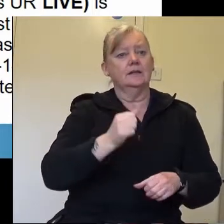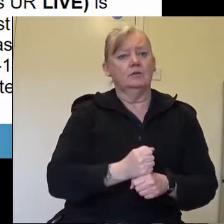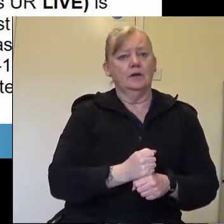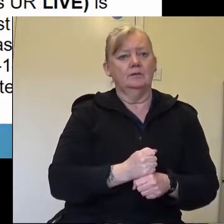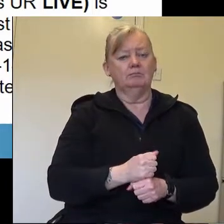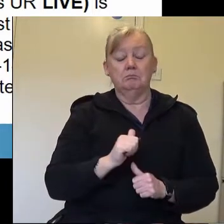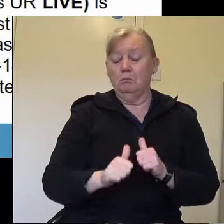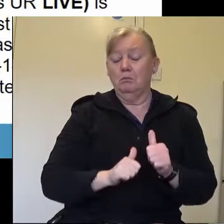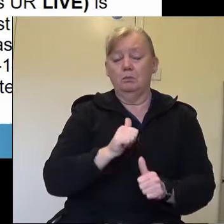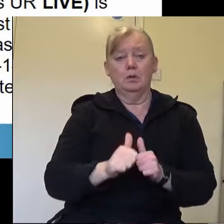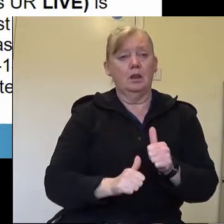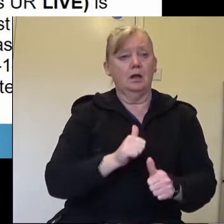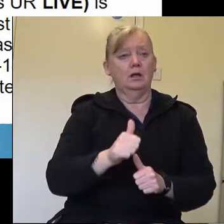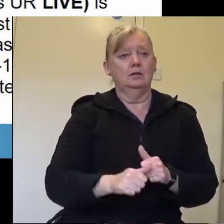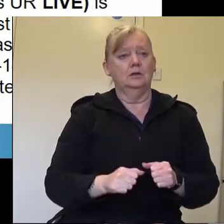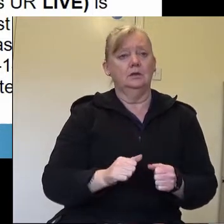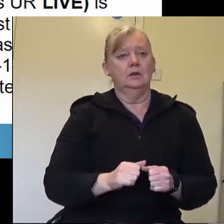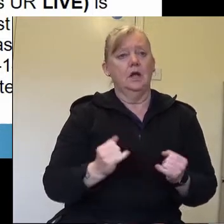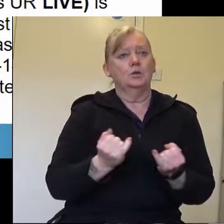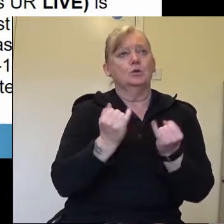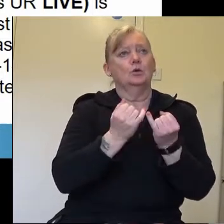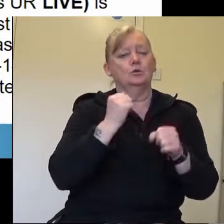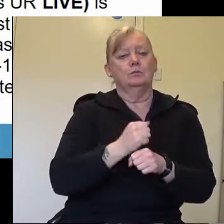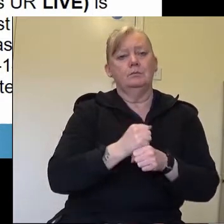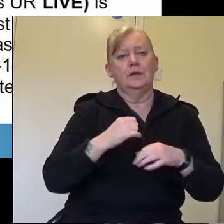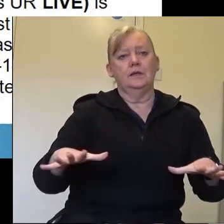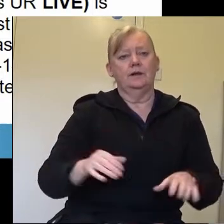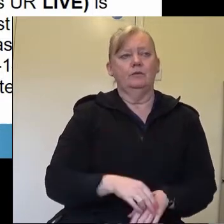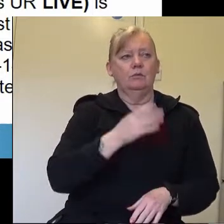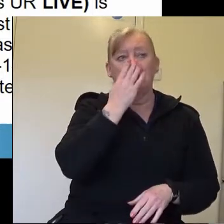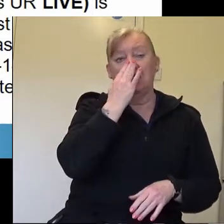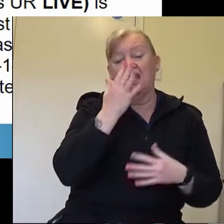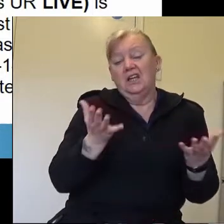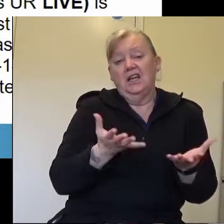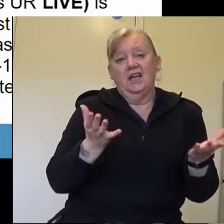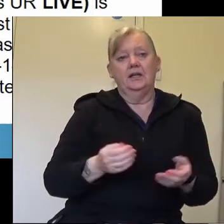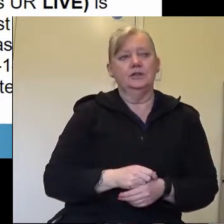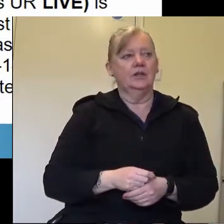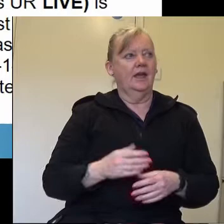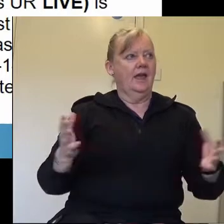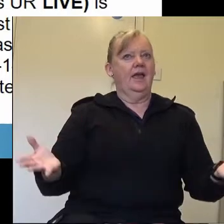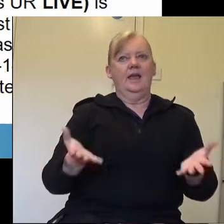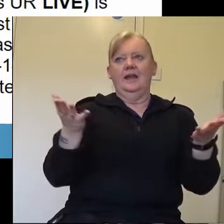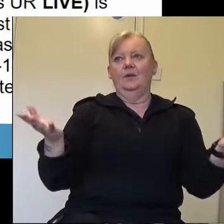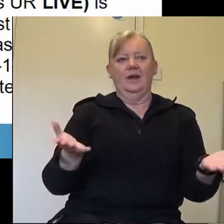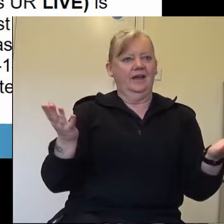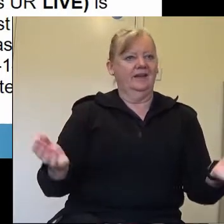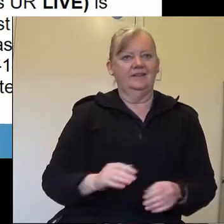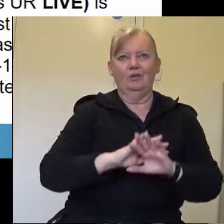Instagram, I think it's the most popular app, social media app for any age,